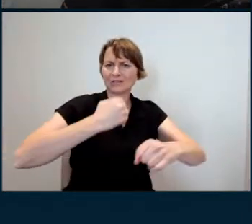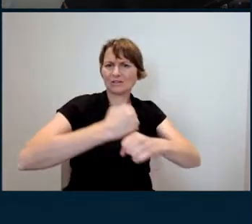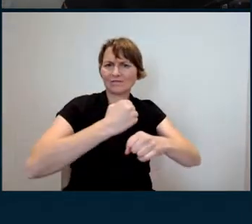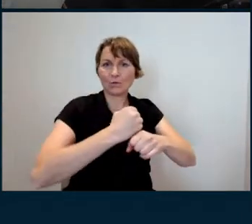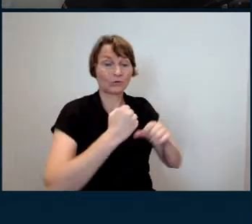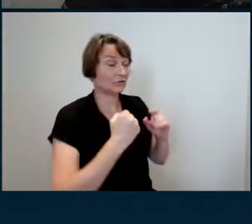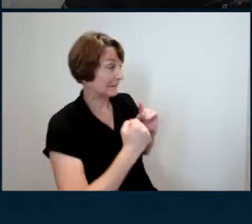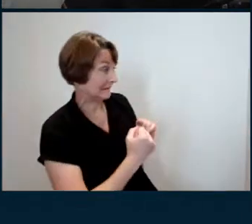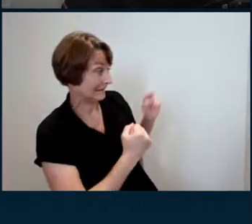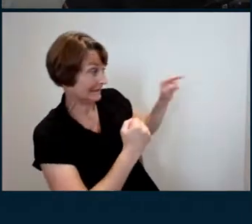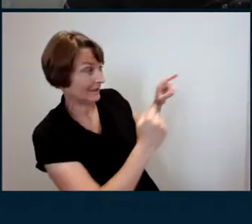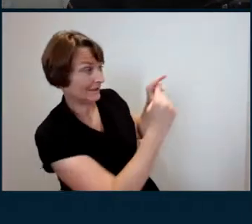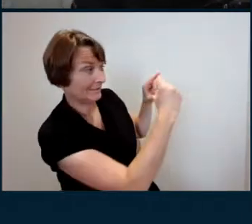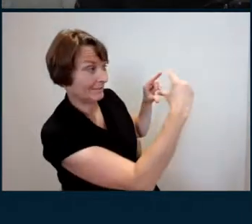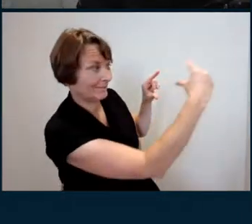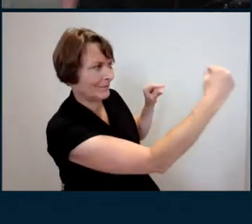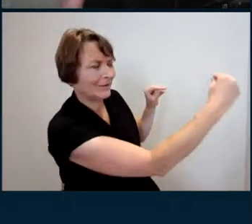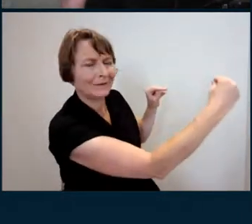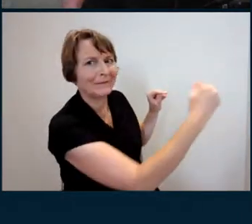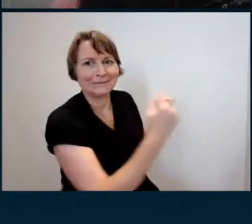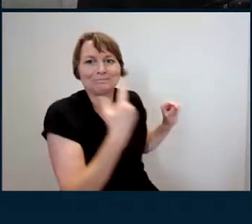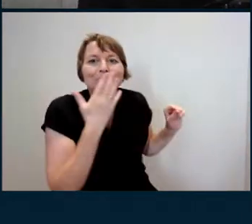they should be the other way around.